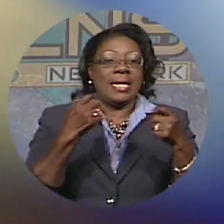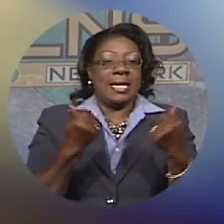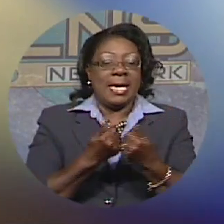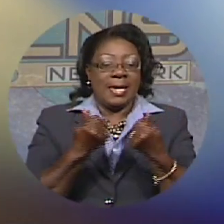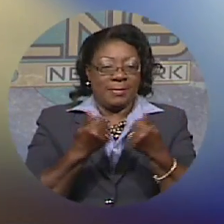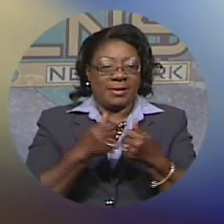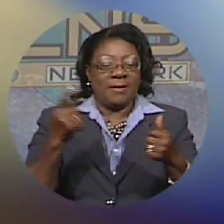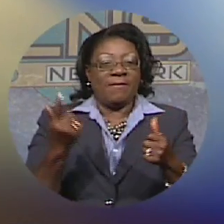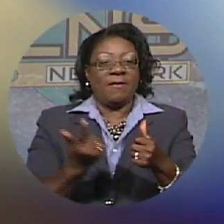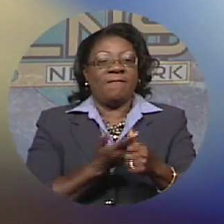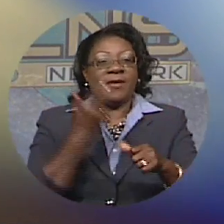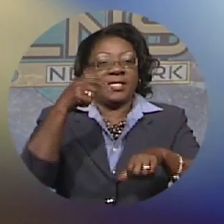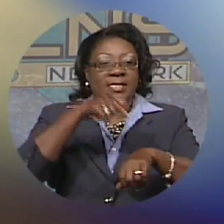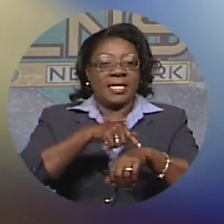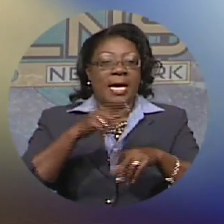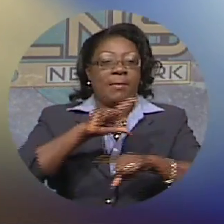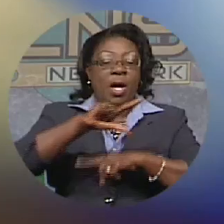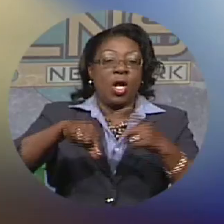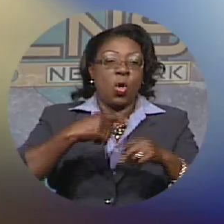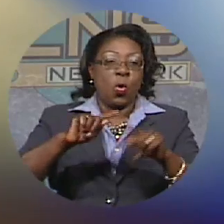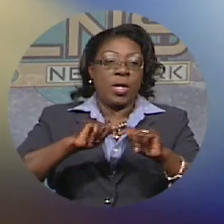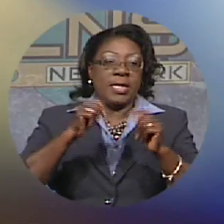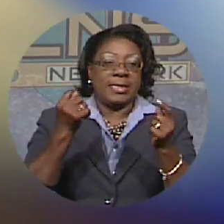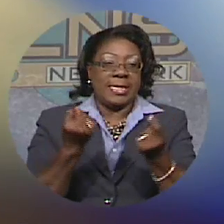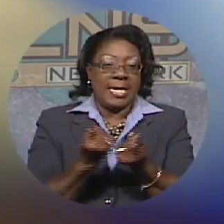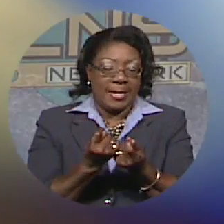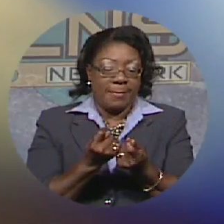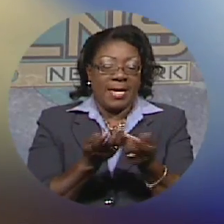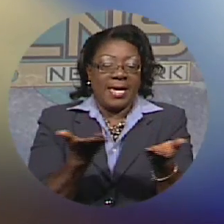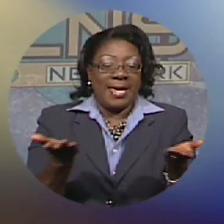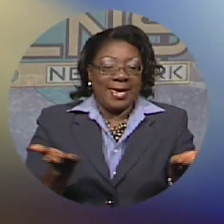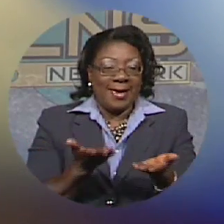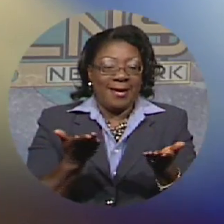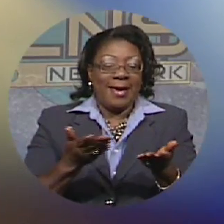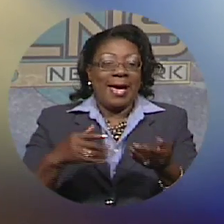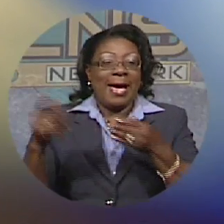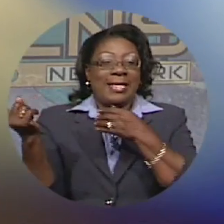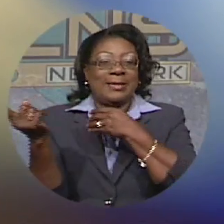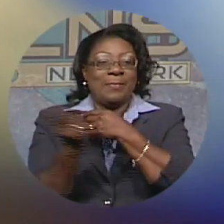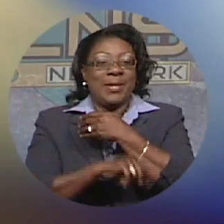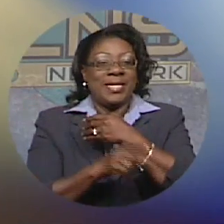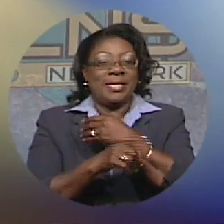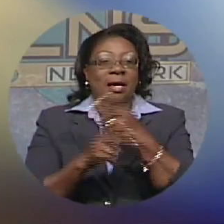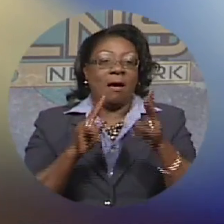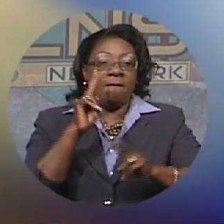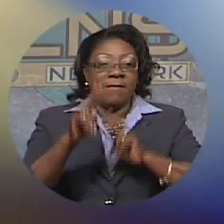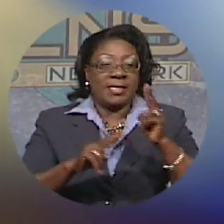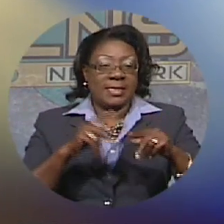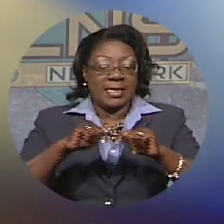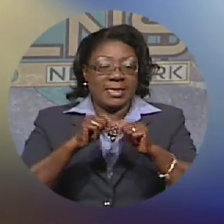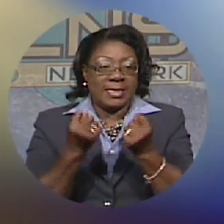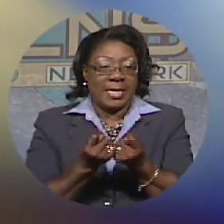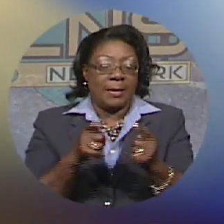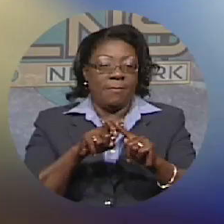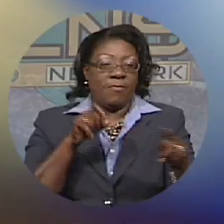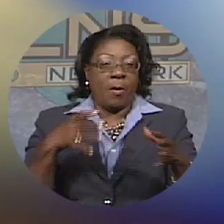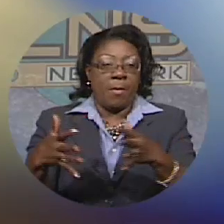history of the tournament, a local team was able to overcome a visiting college team. The Commonwealth Bank Giants down the Manhattan